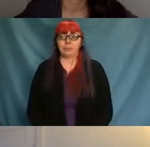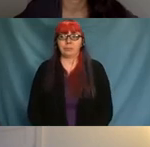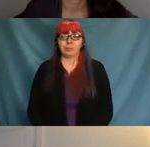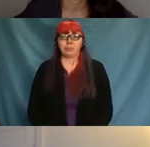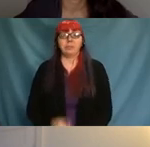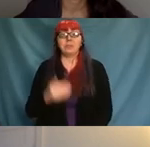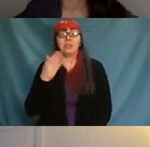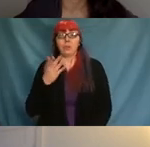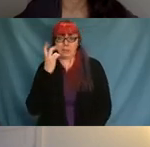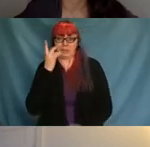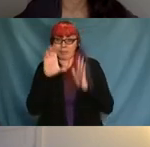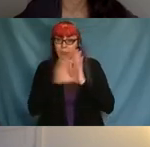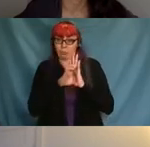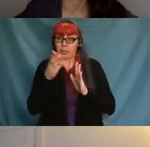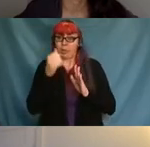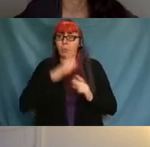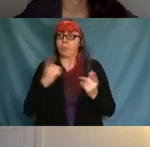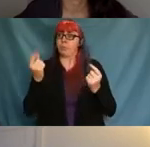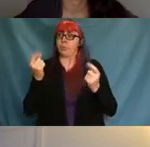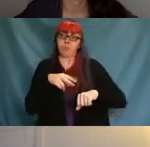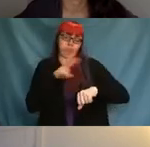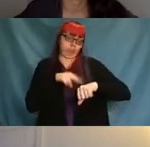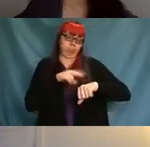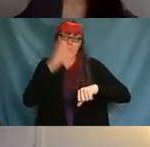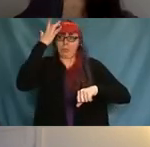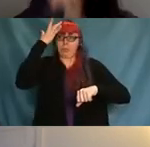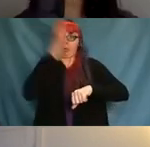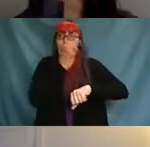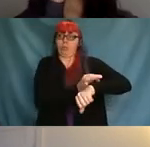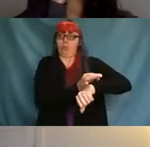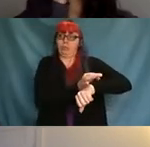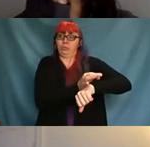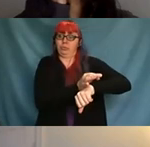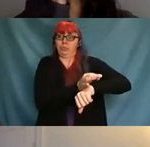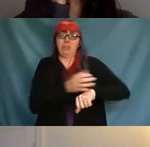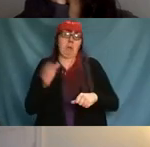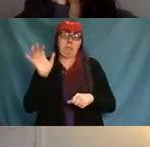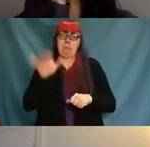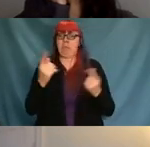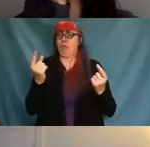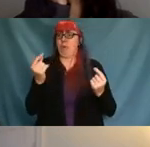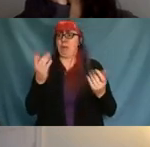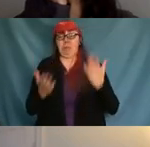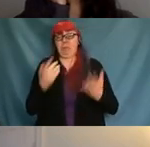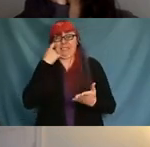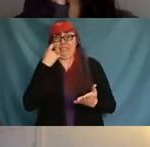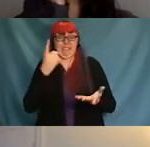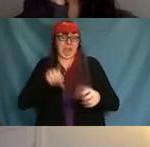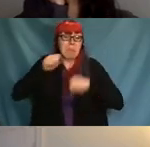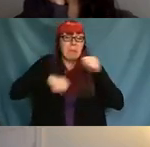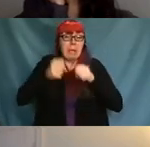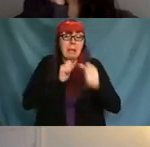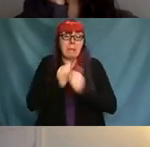her smartwatch, and maybe she's checking out what's in a gallery next door that she's just passed on her bike, or she's looking for the time of an event that